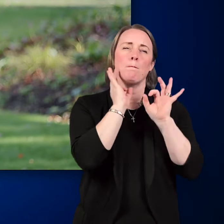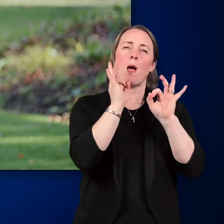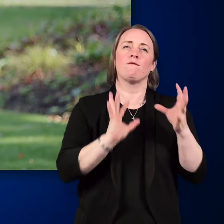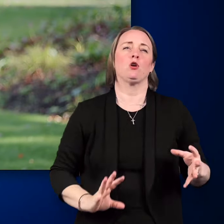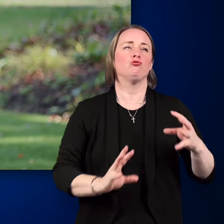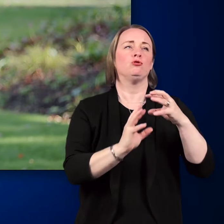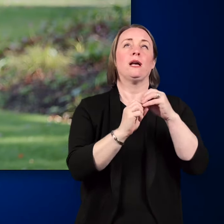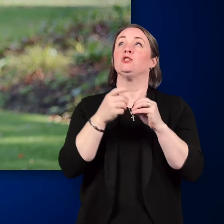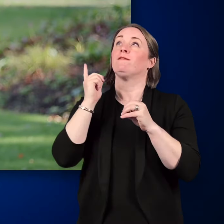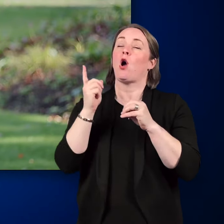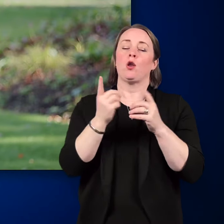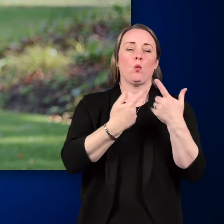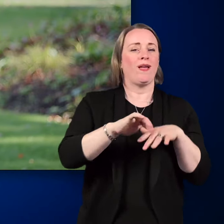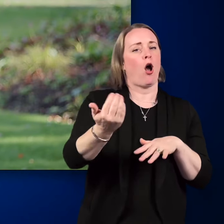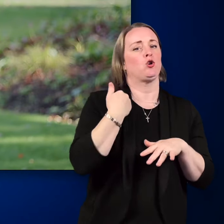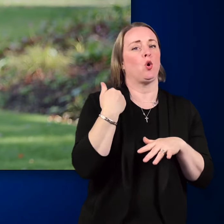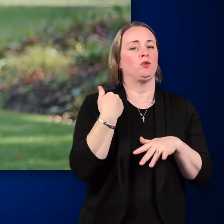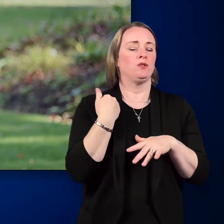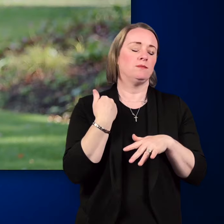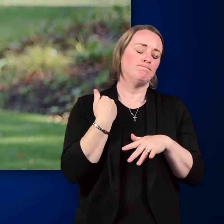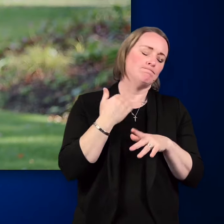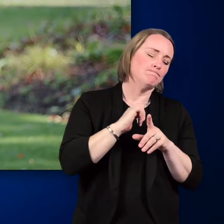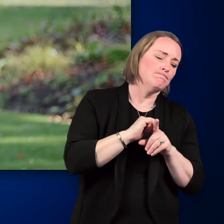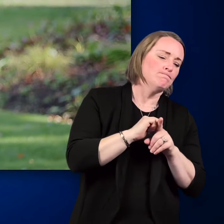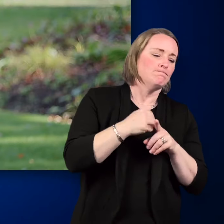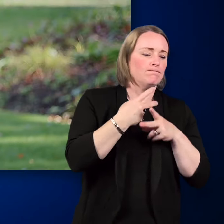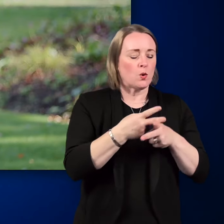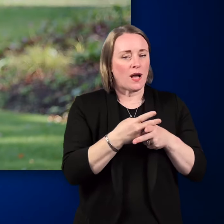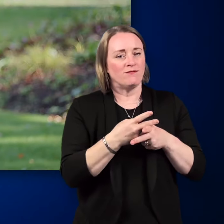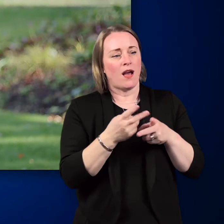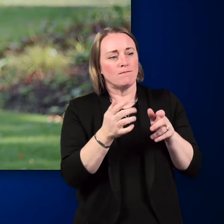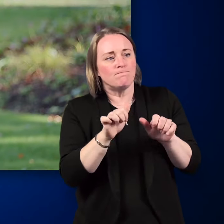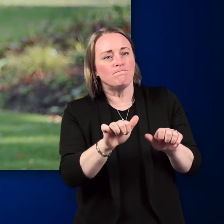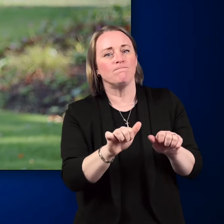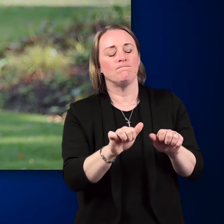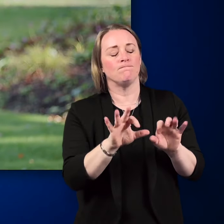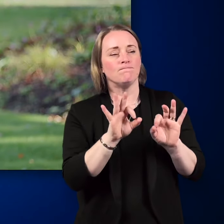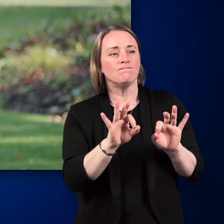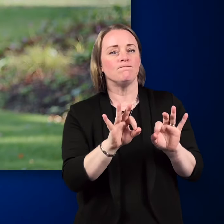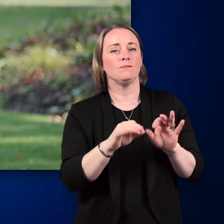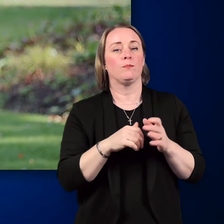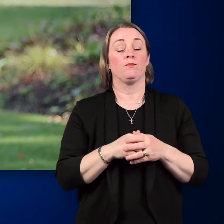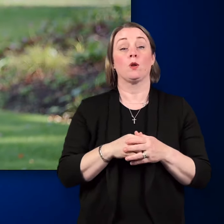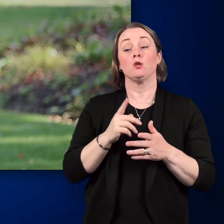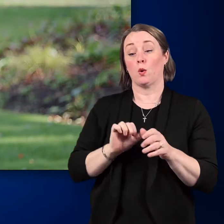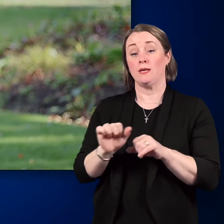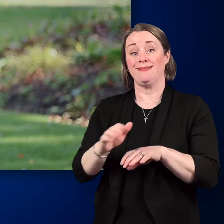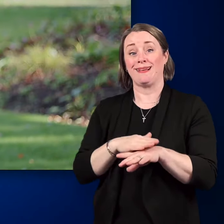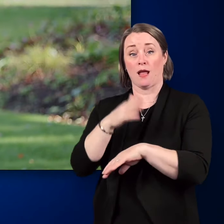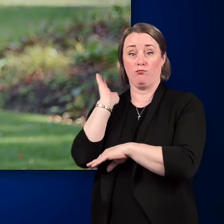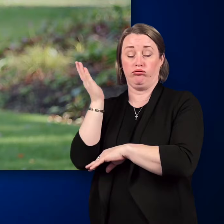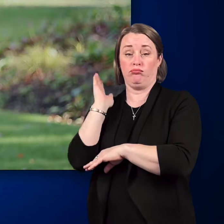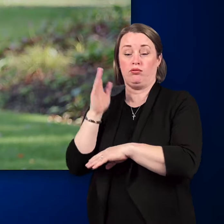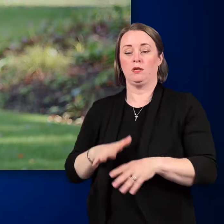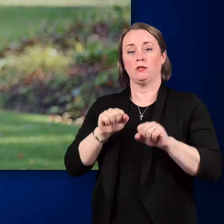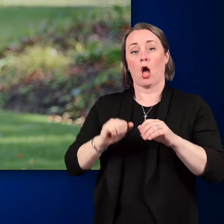fruition. Just by way of noting, next time around, we're going to begin a new series called Creation